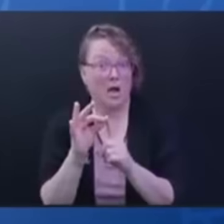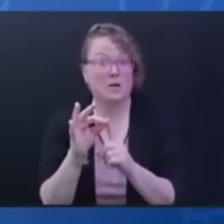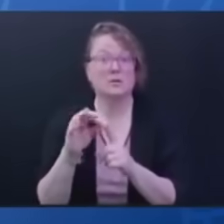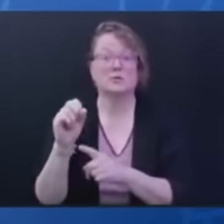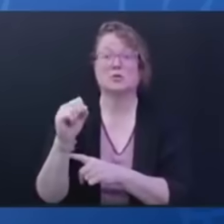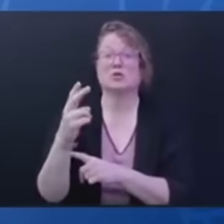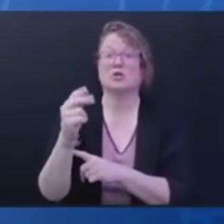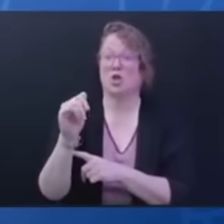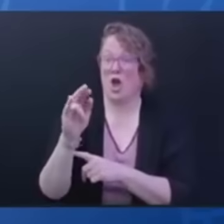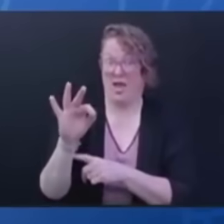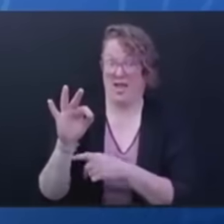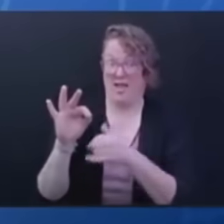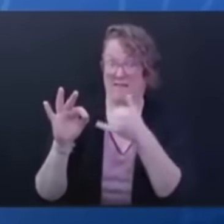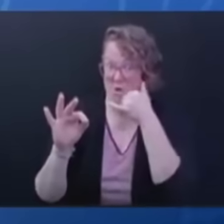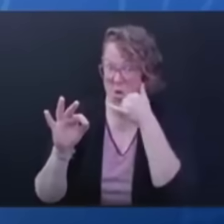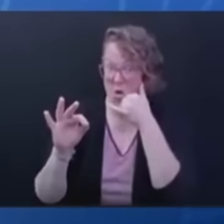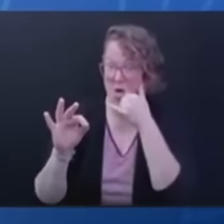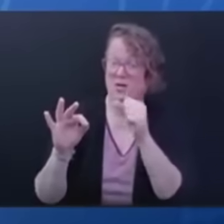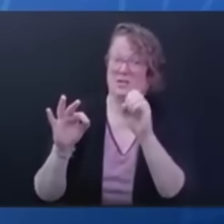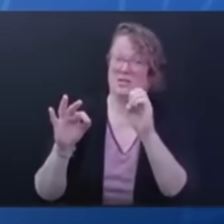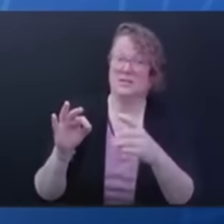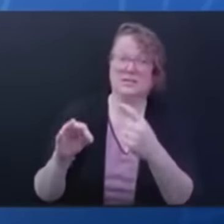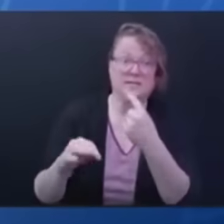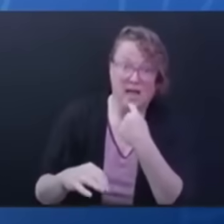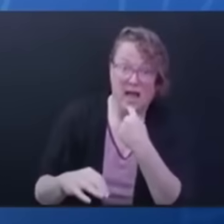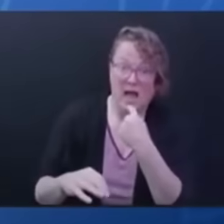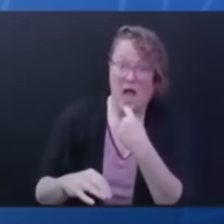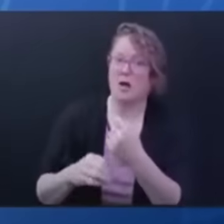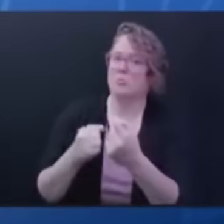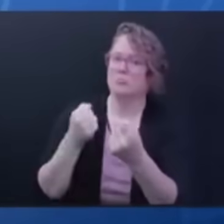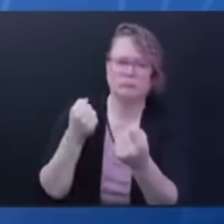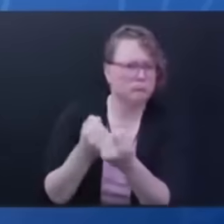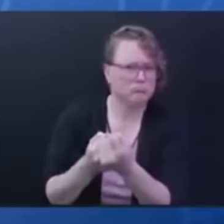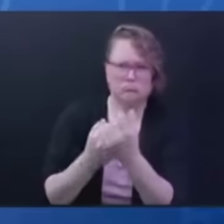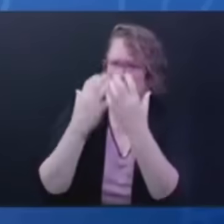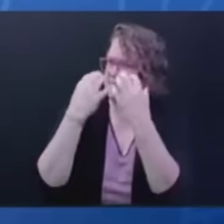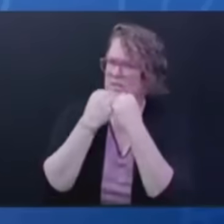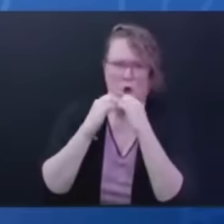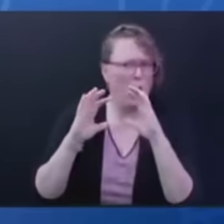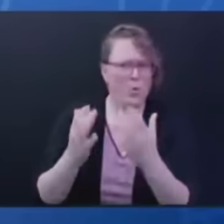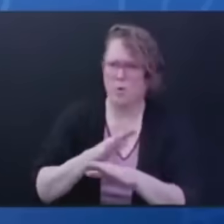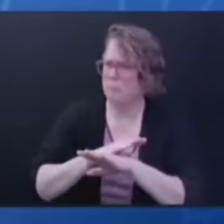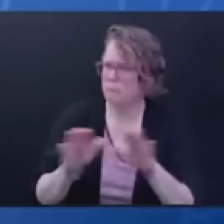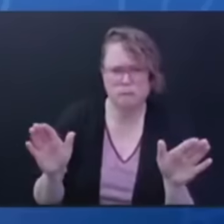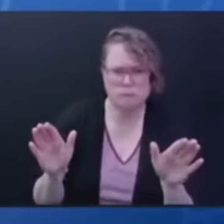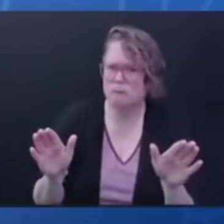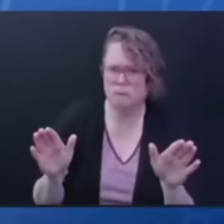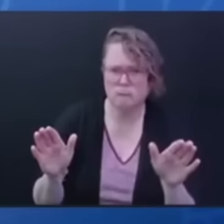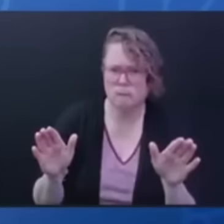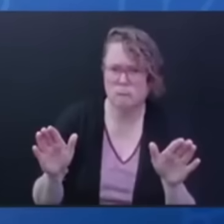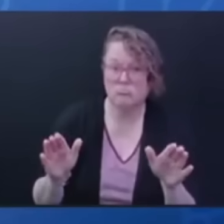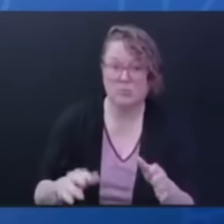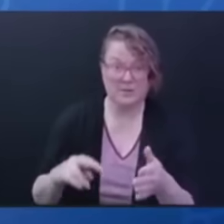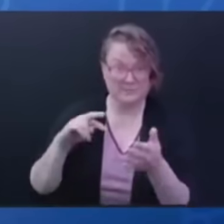for the end of any support to terrorist groups. I mean, is it the view of the United States, along with what India says, that Pakistan is supporting terrorist